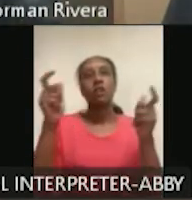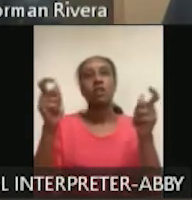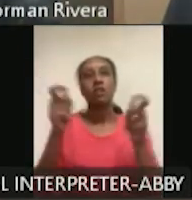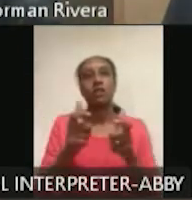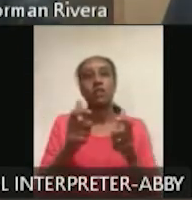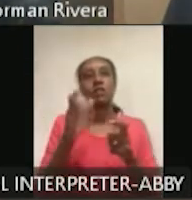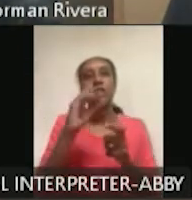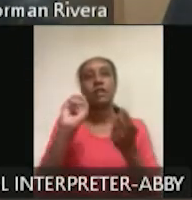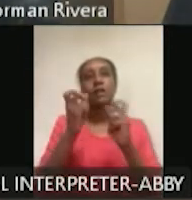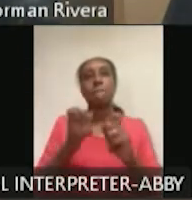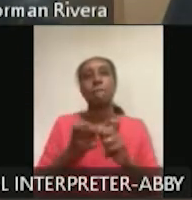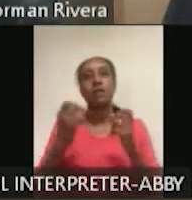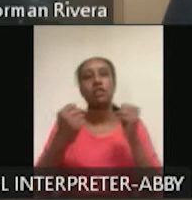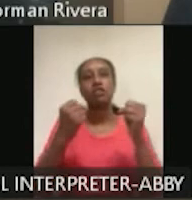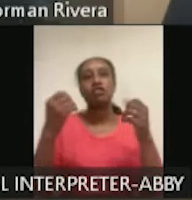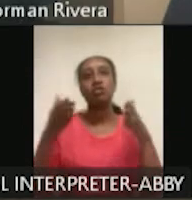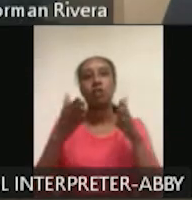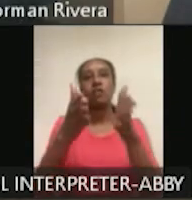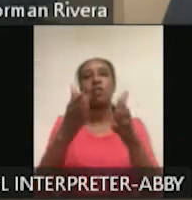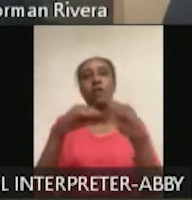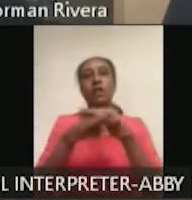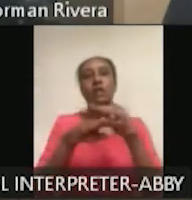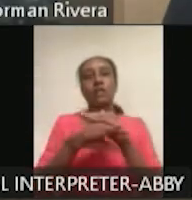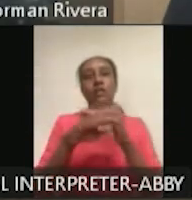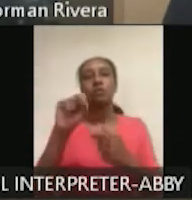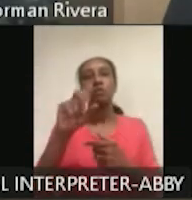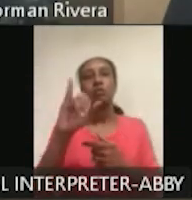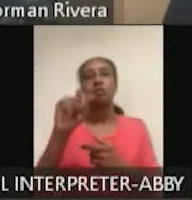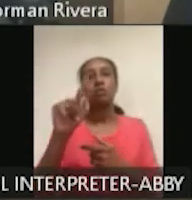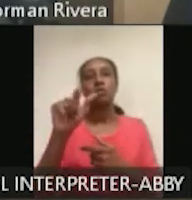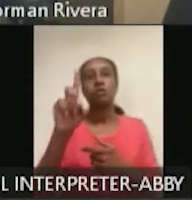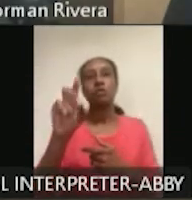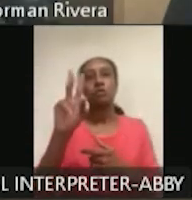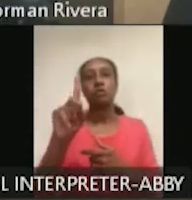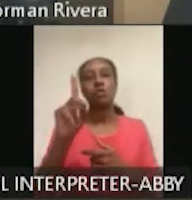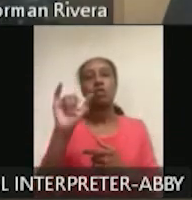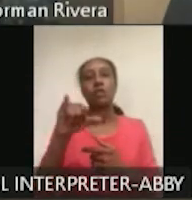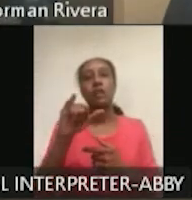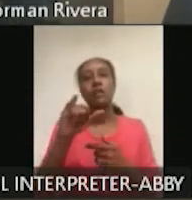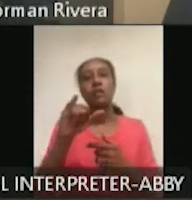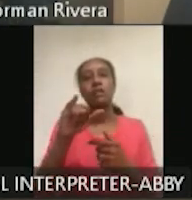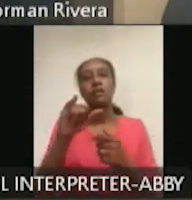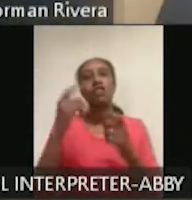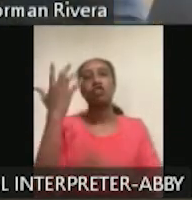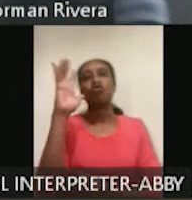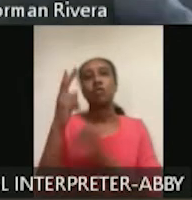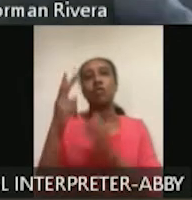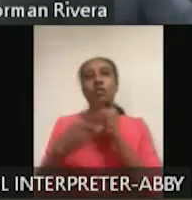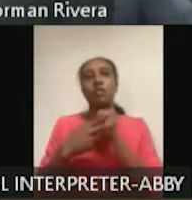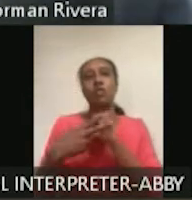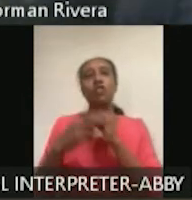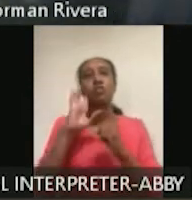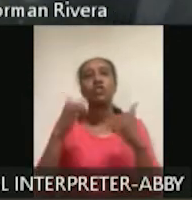amended driveway access to Suitland Road. The woodland conservation requirement will still be met with the off-site